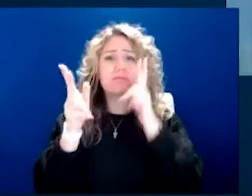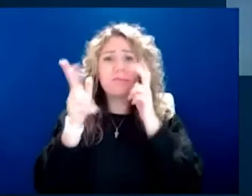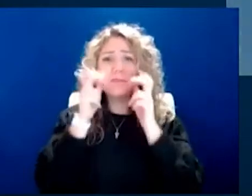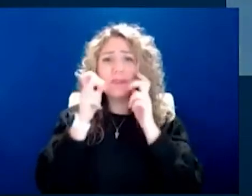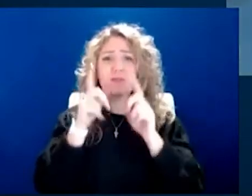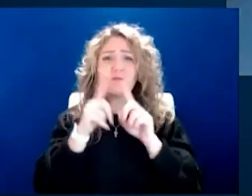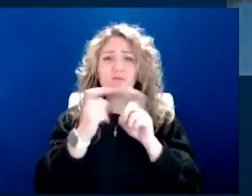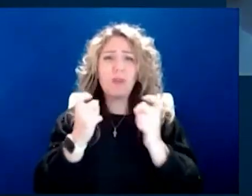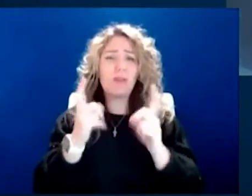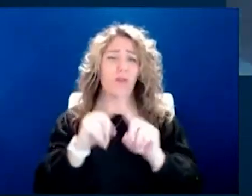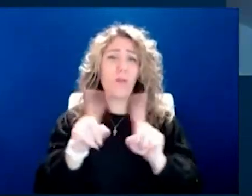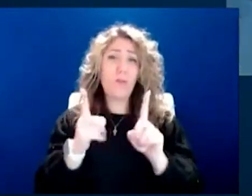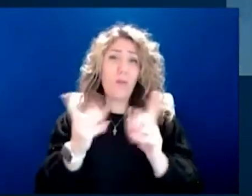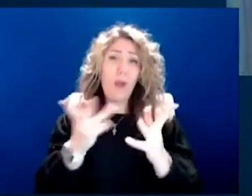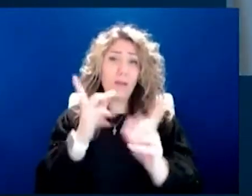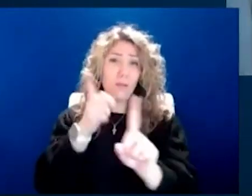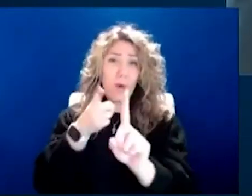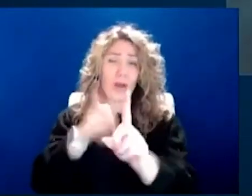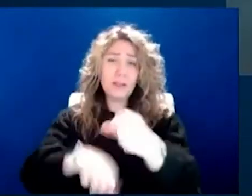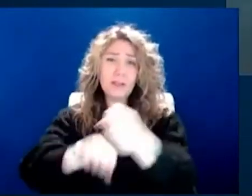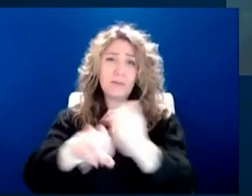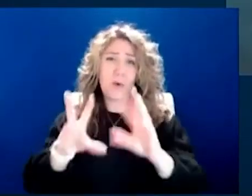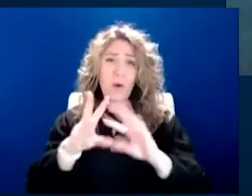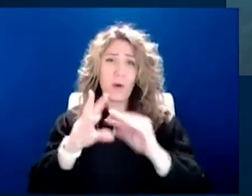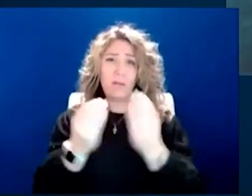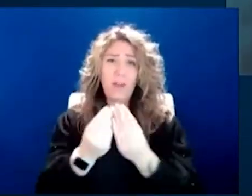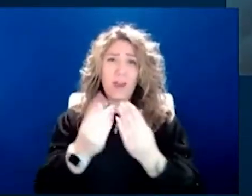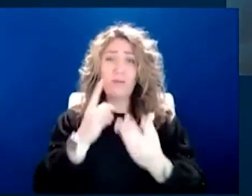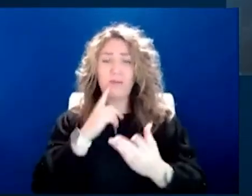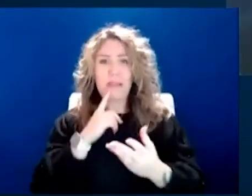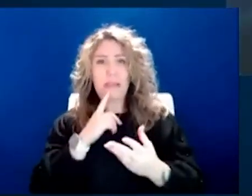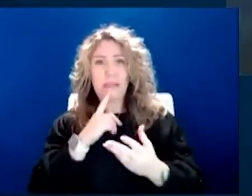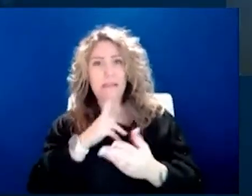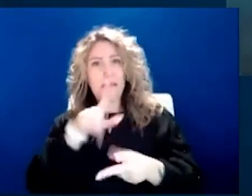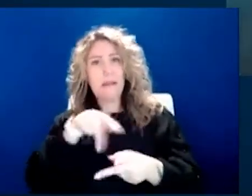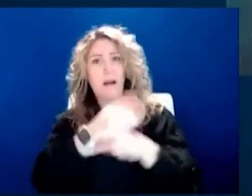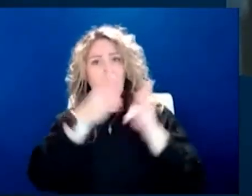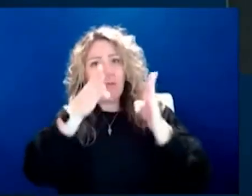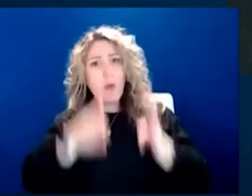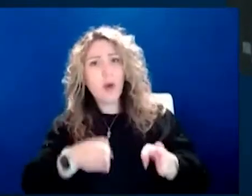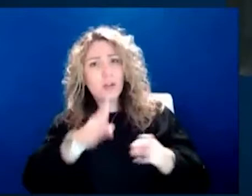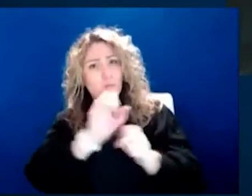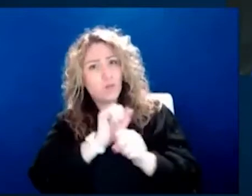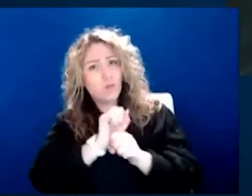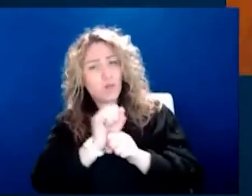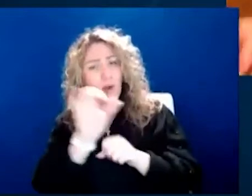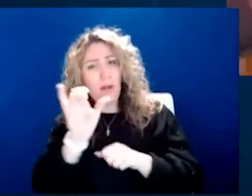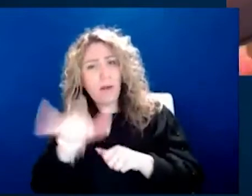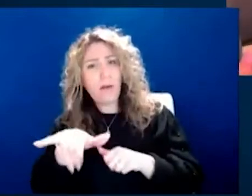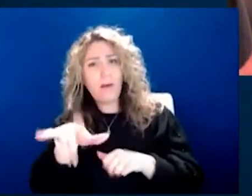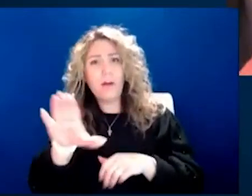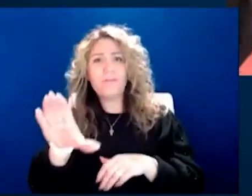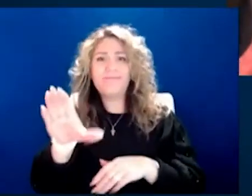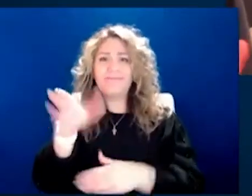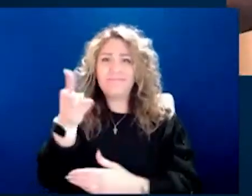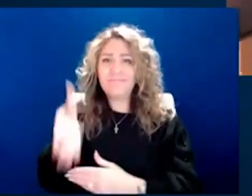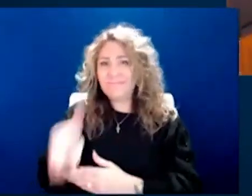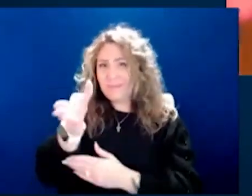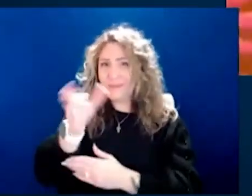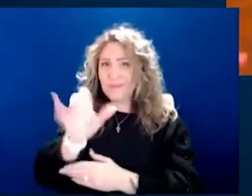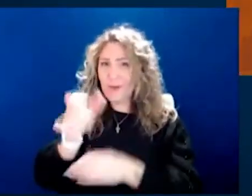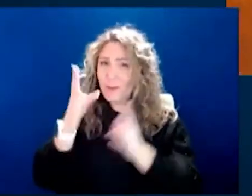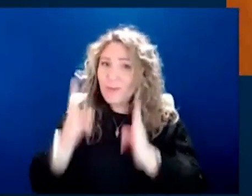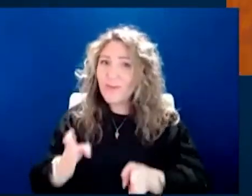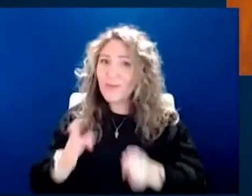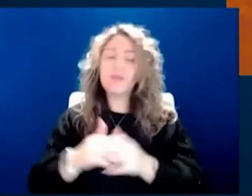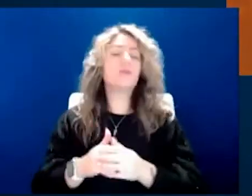family. It takes a certain kind of person to do this work. Dr. Wright is that person. What kind of concerns do